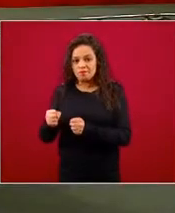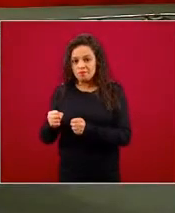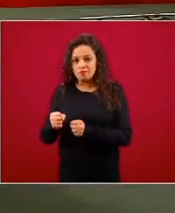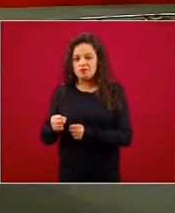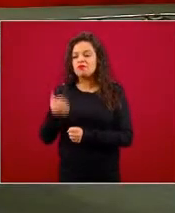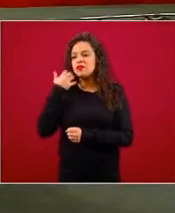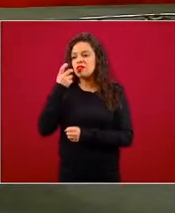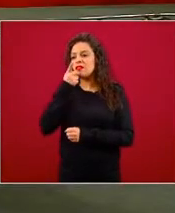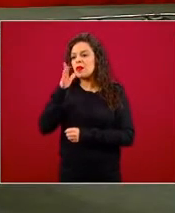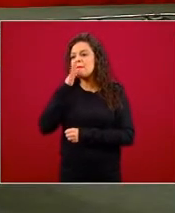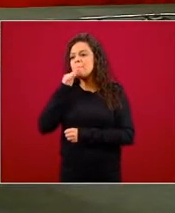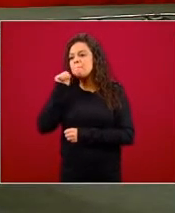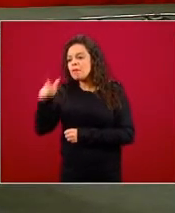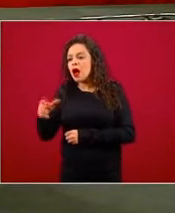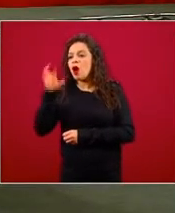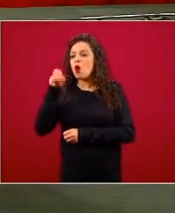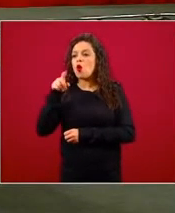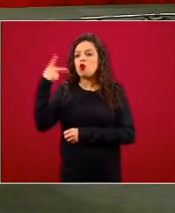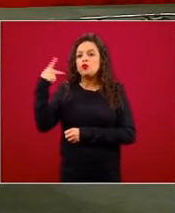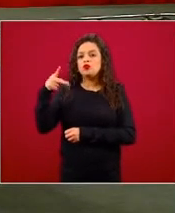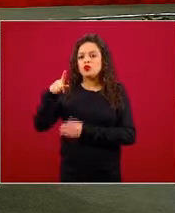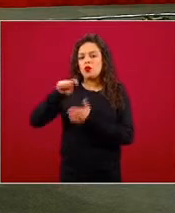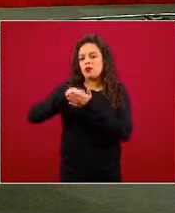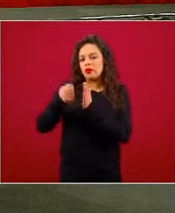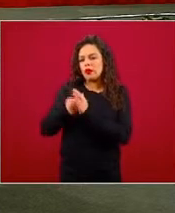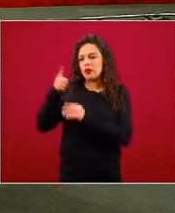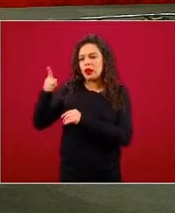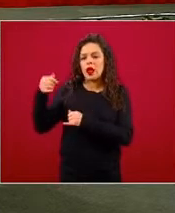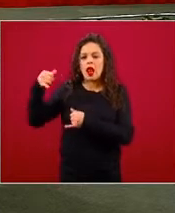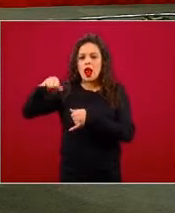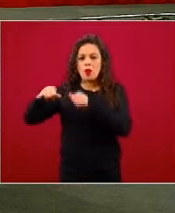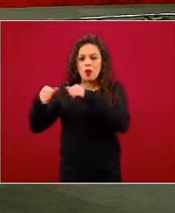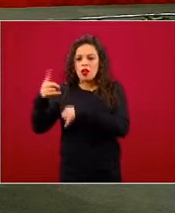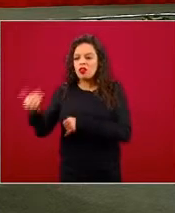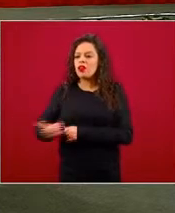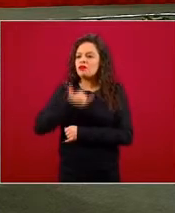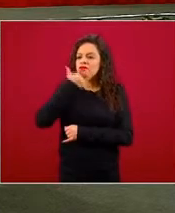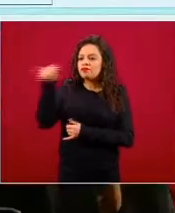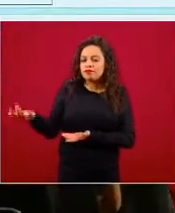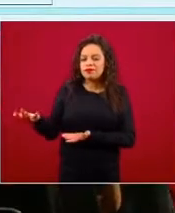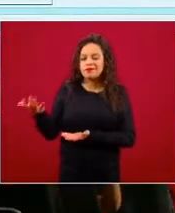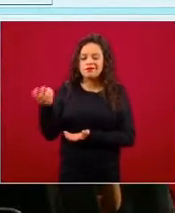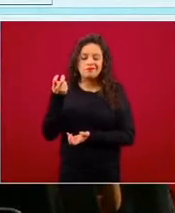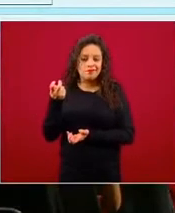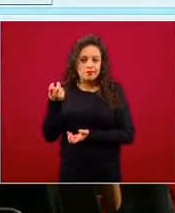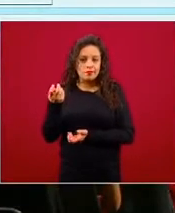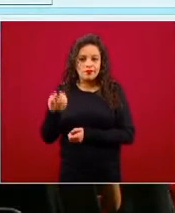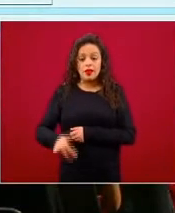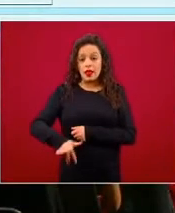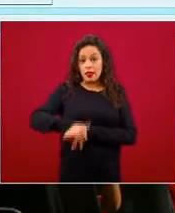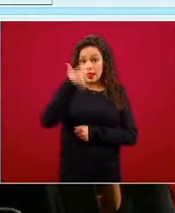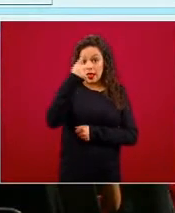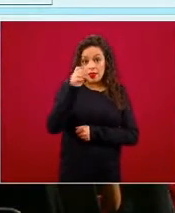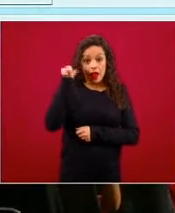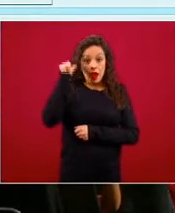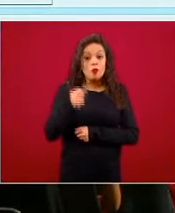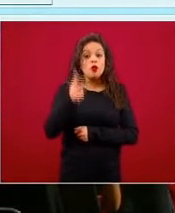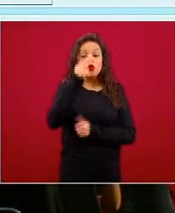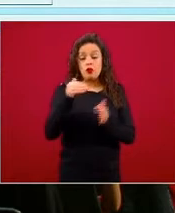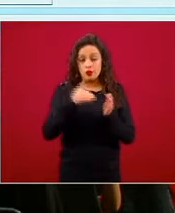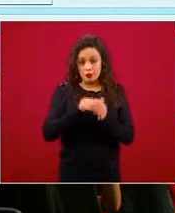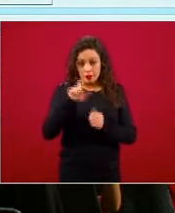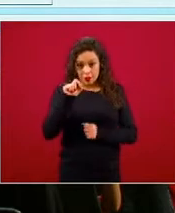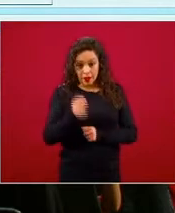to provide the correct procedure for evaluation, or the test sample itself was not